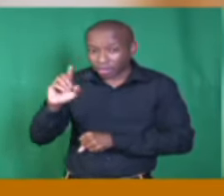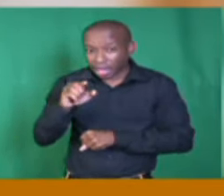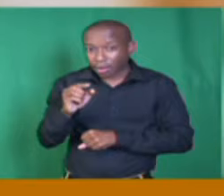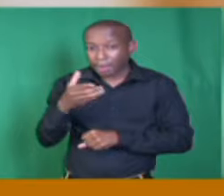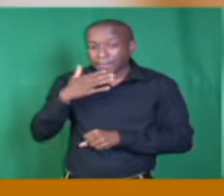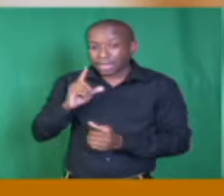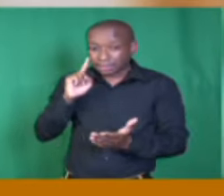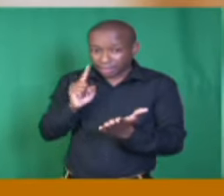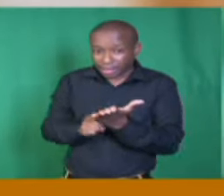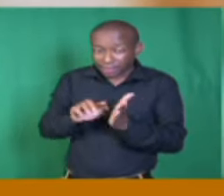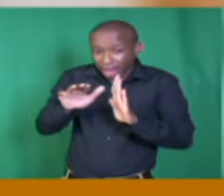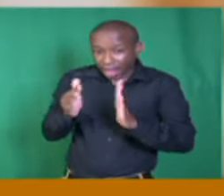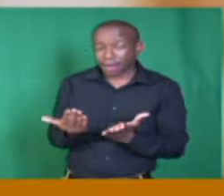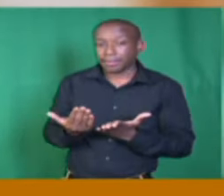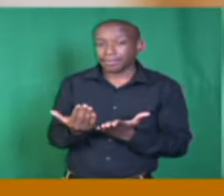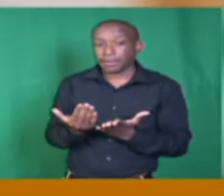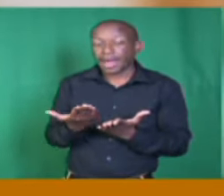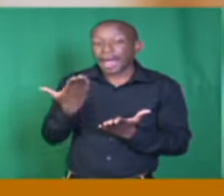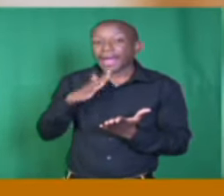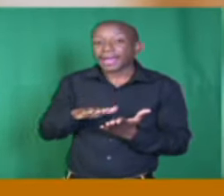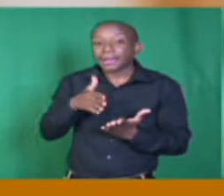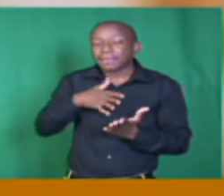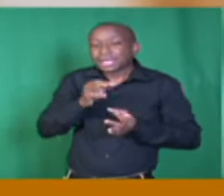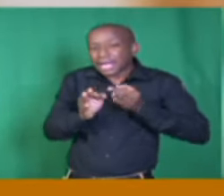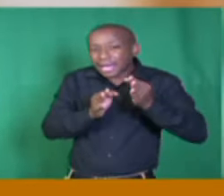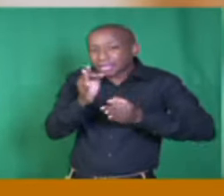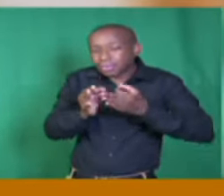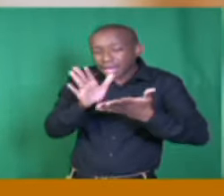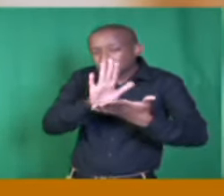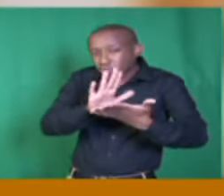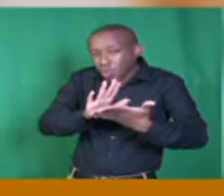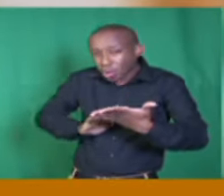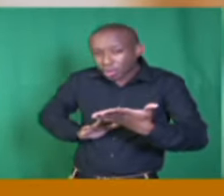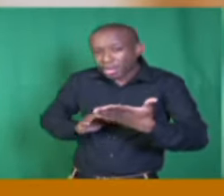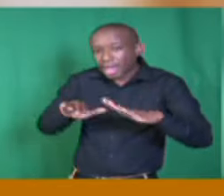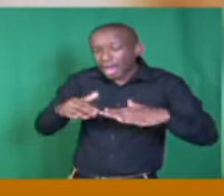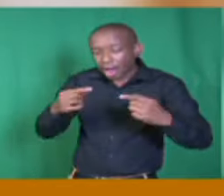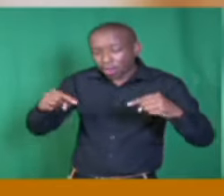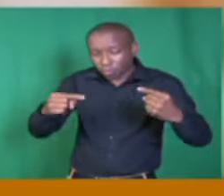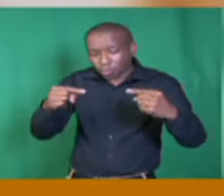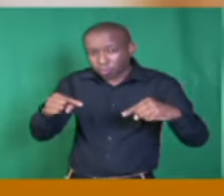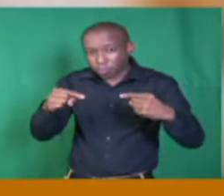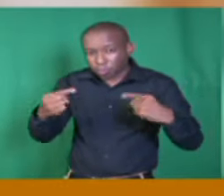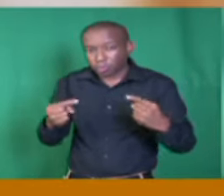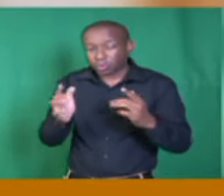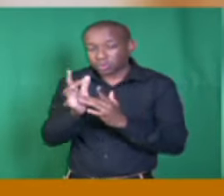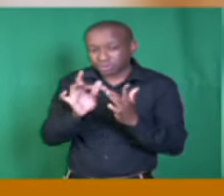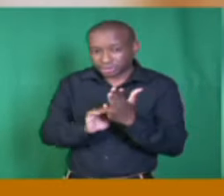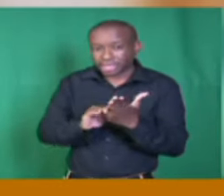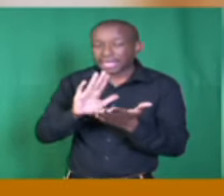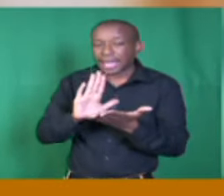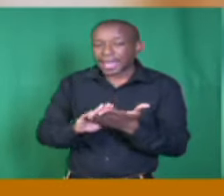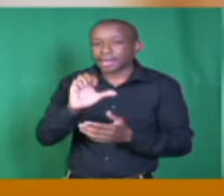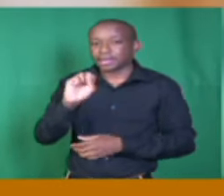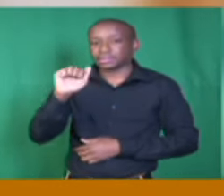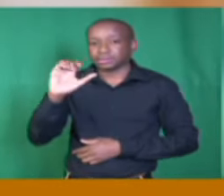You should be able to give an account of the conflicts between Jesus and